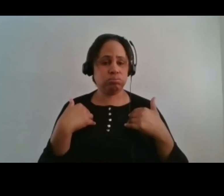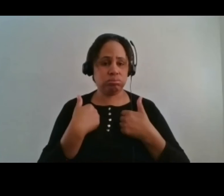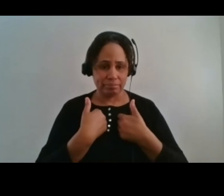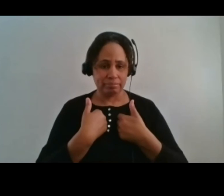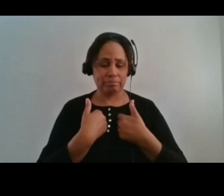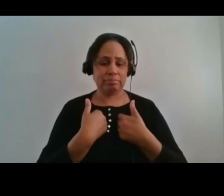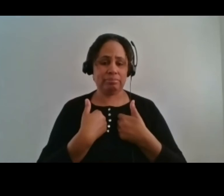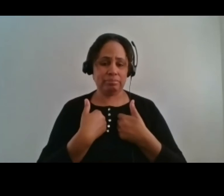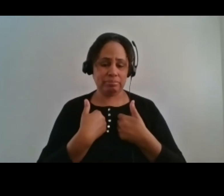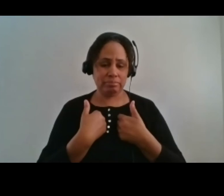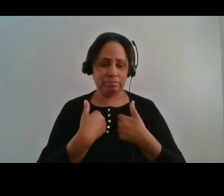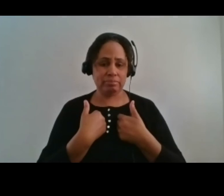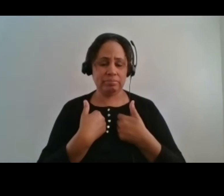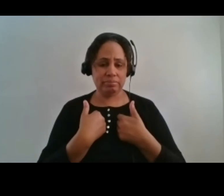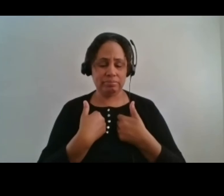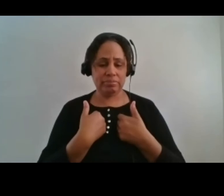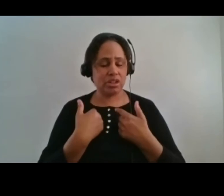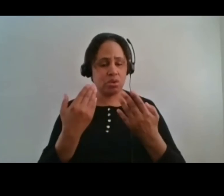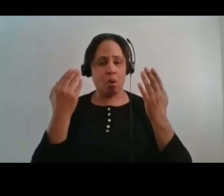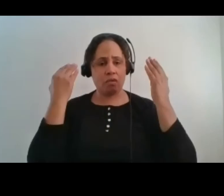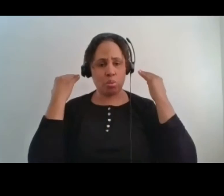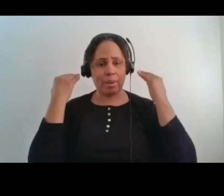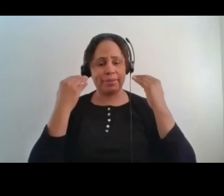be overwhelming.